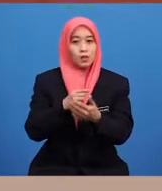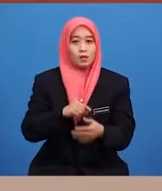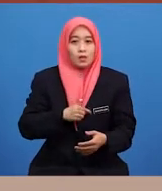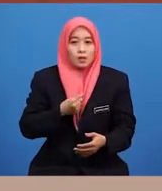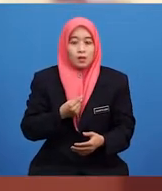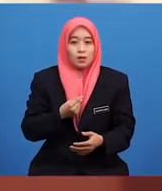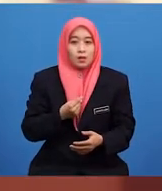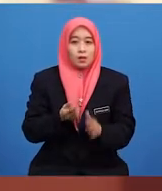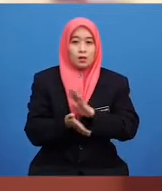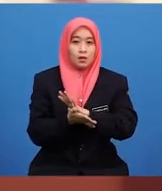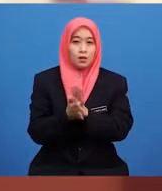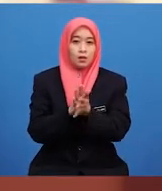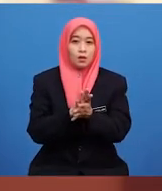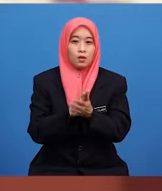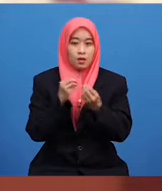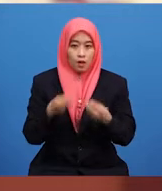girls.